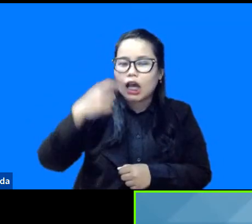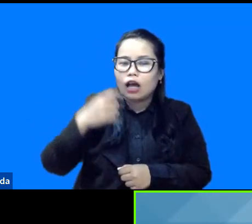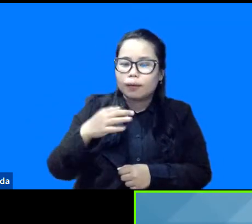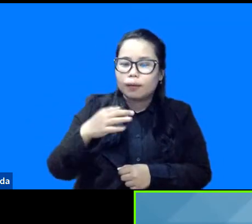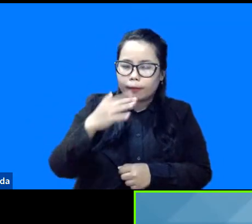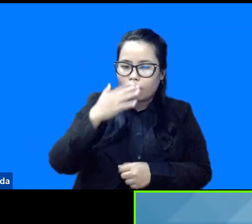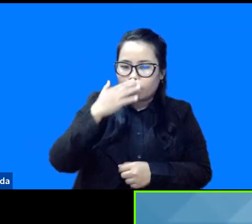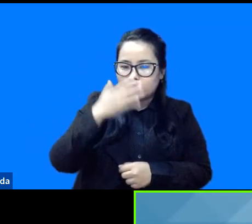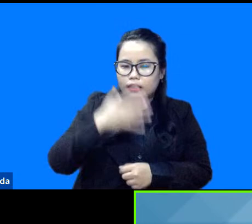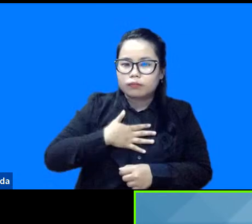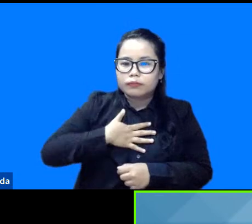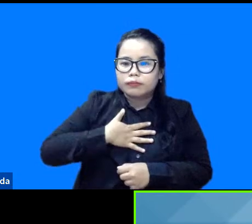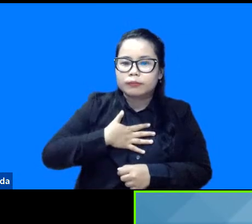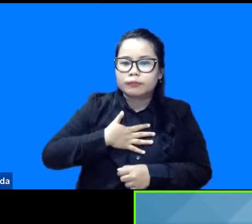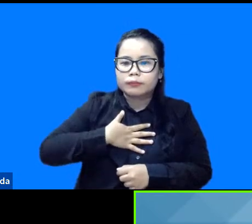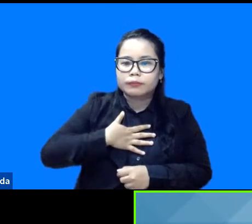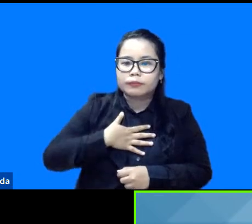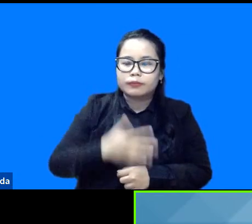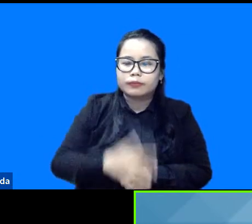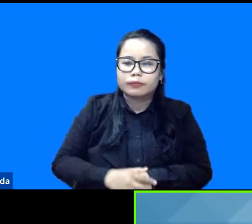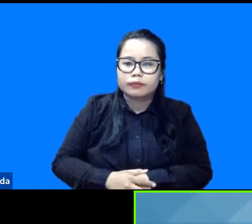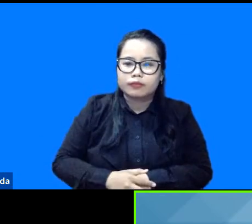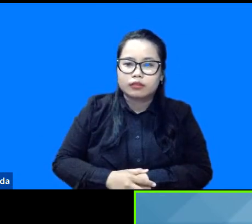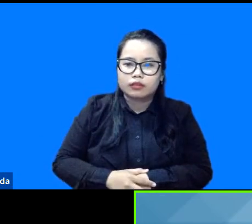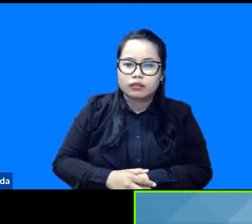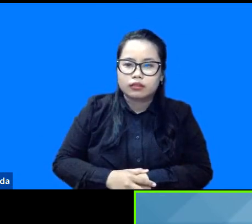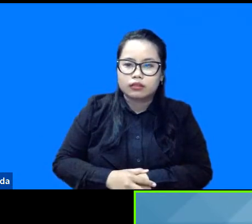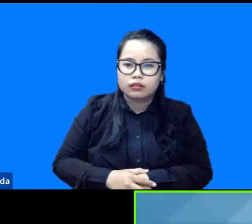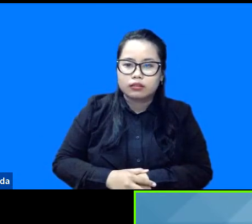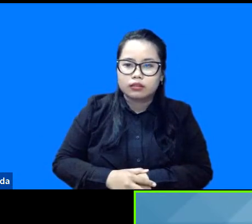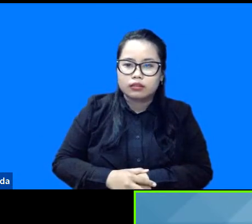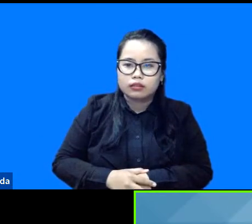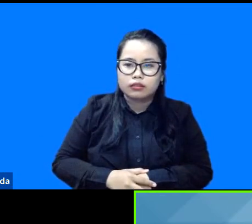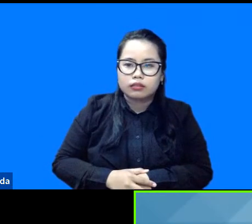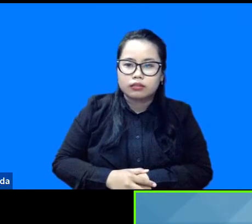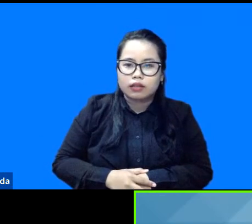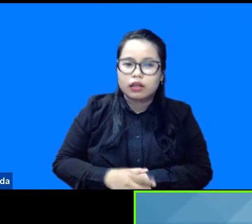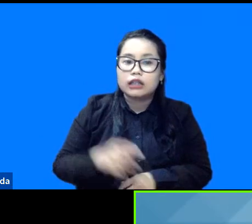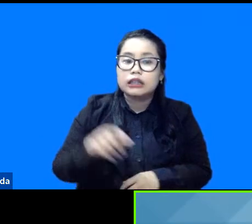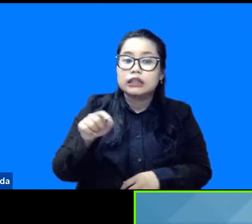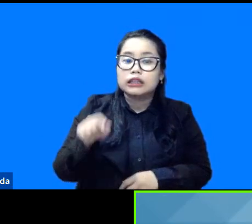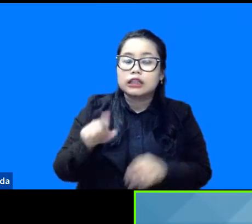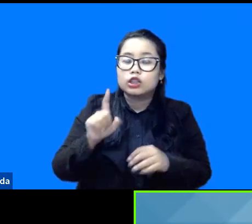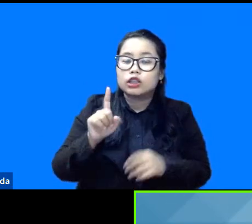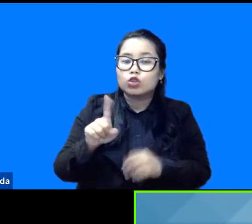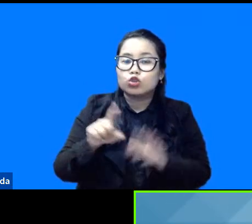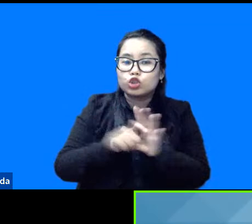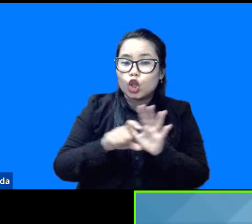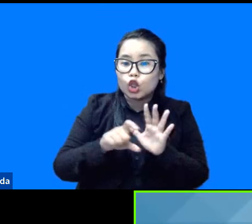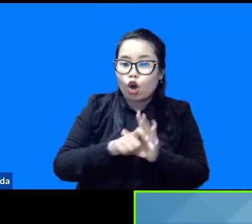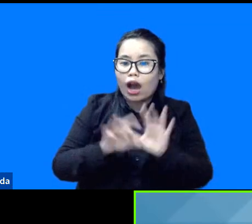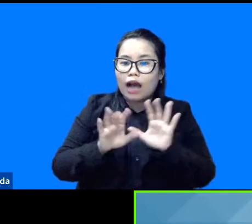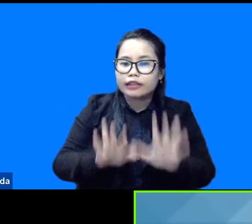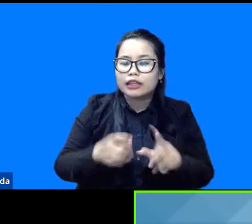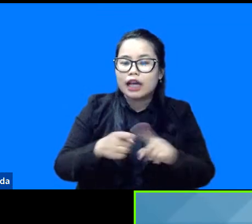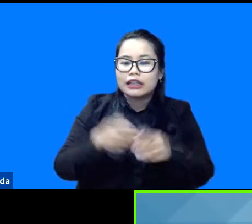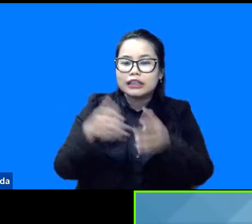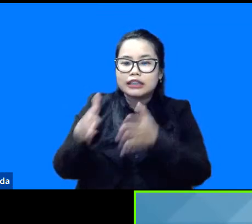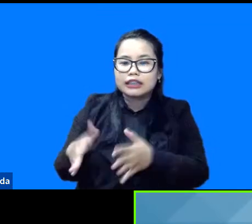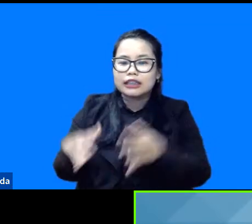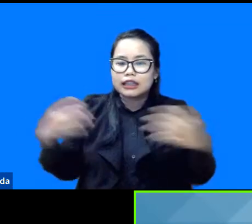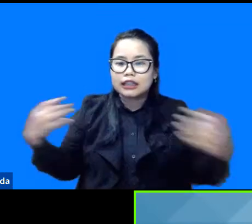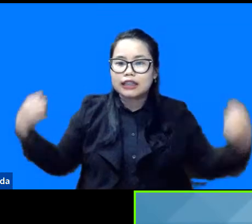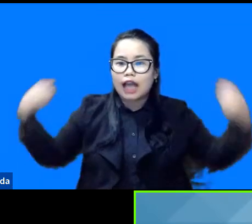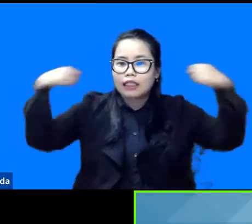disaggregated data is one example, and that's from the health issues, and it become more